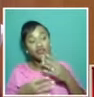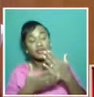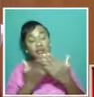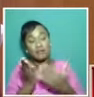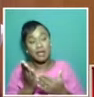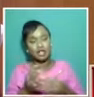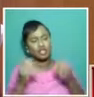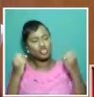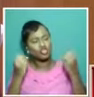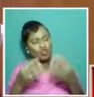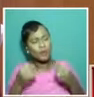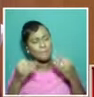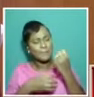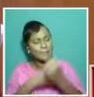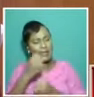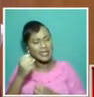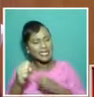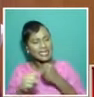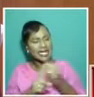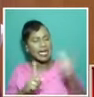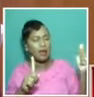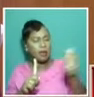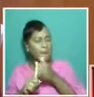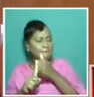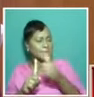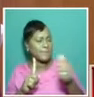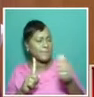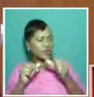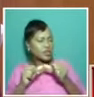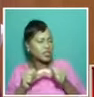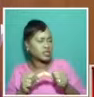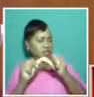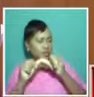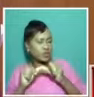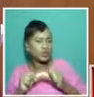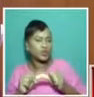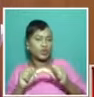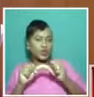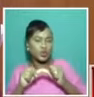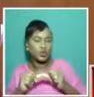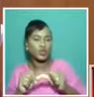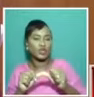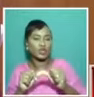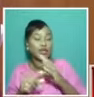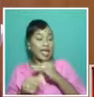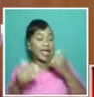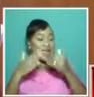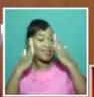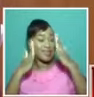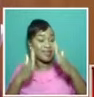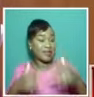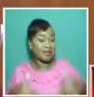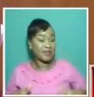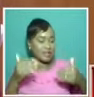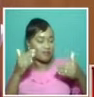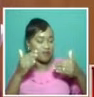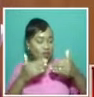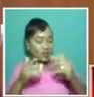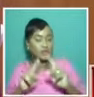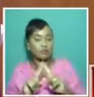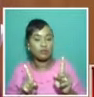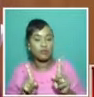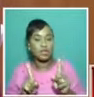years, that abuse or alleged abuse would be perpetrated under the nose of neighbors. But one must also consider the